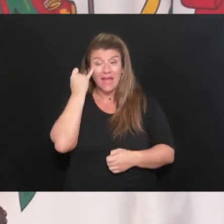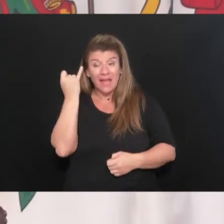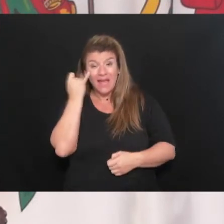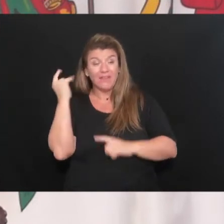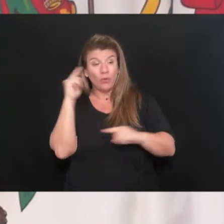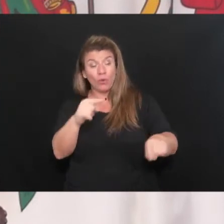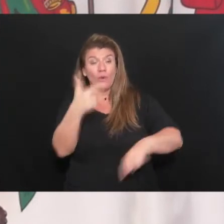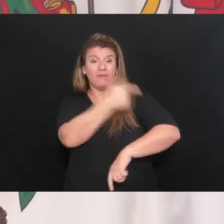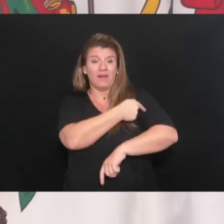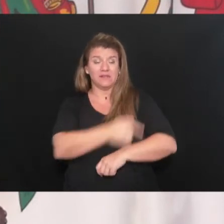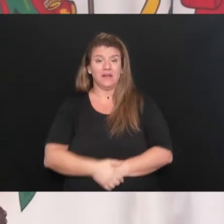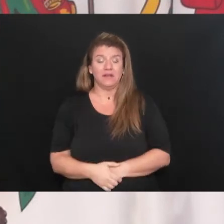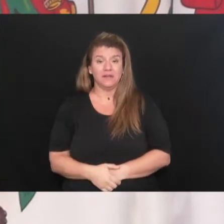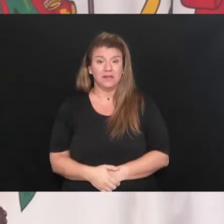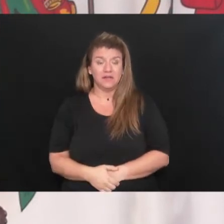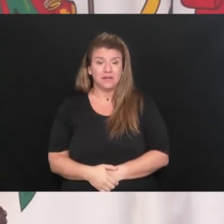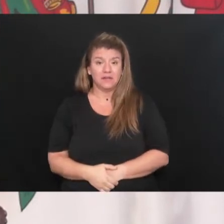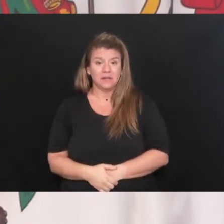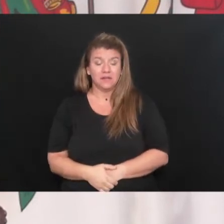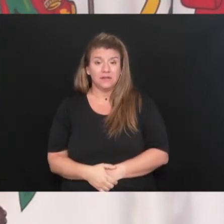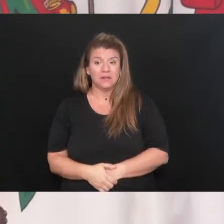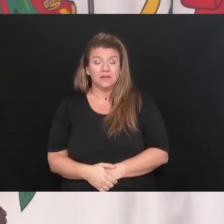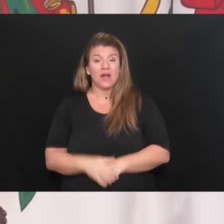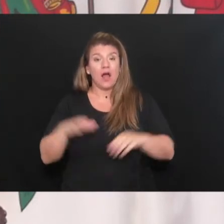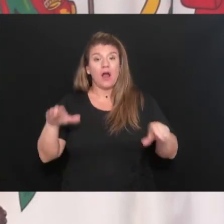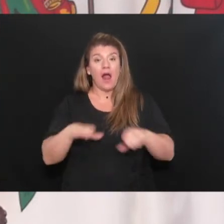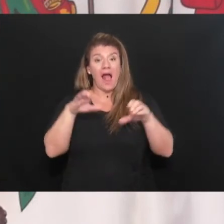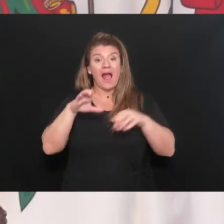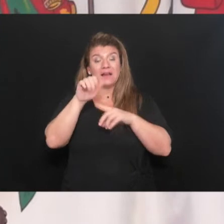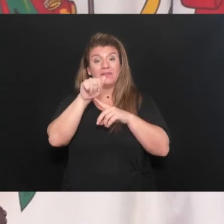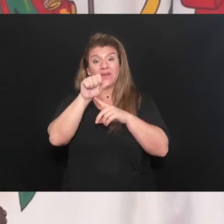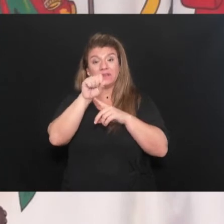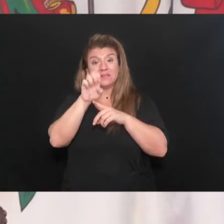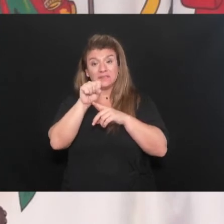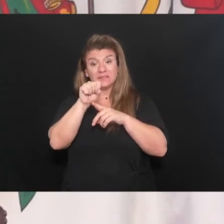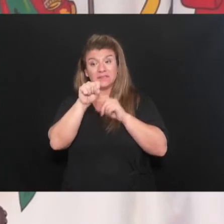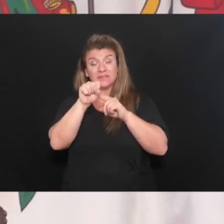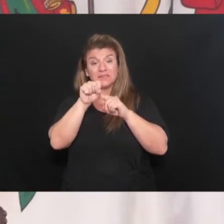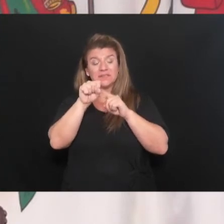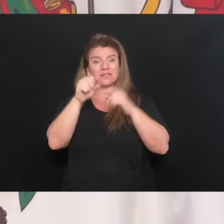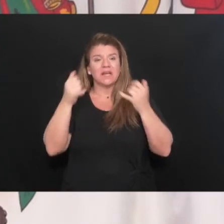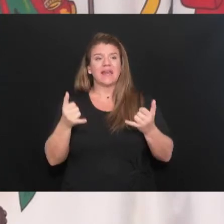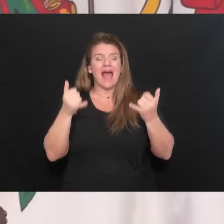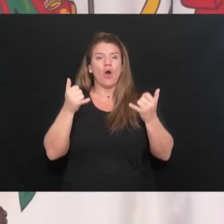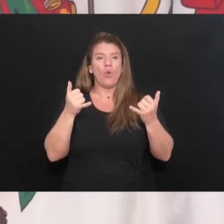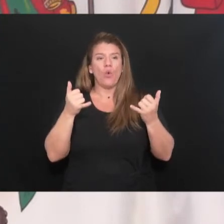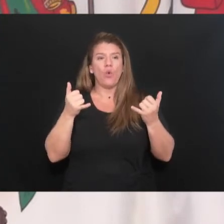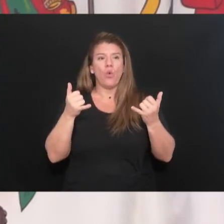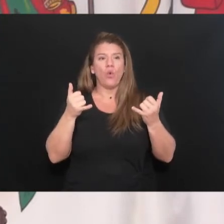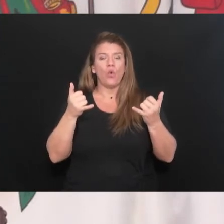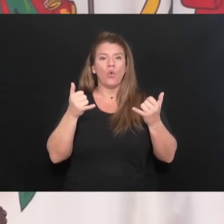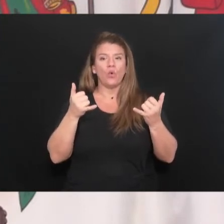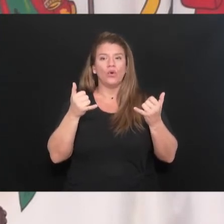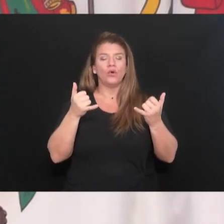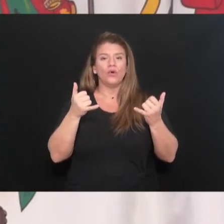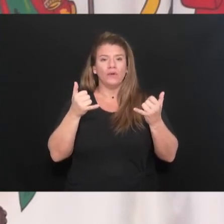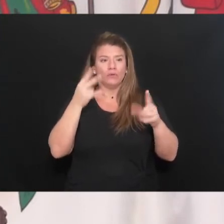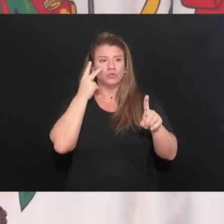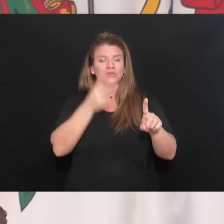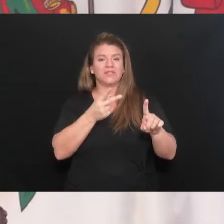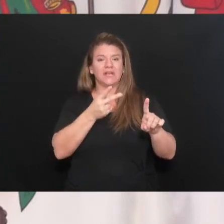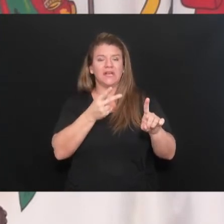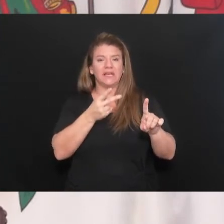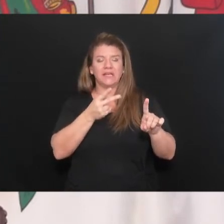get vaccinated. Our active cases, and now for news, you know, in regard